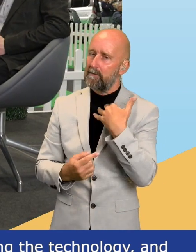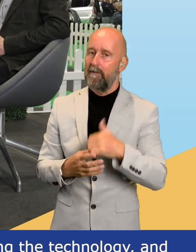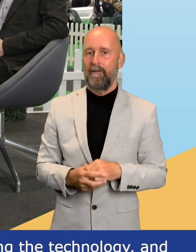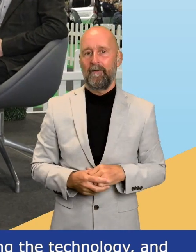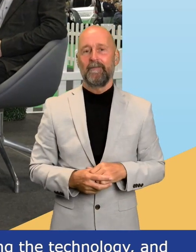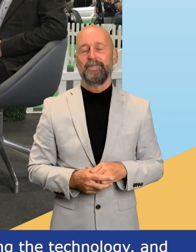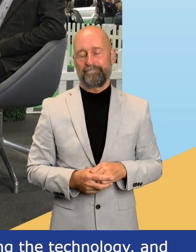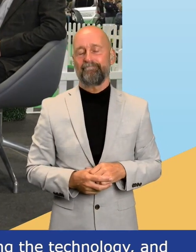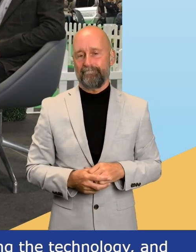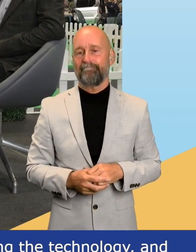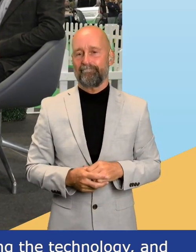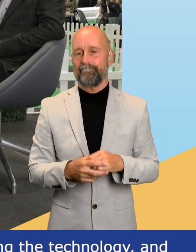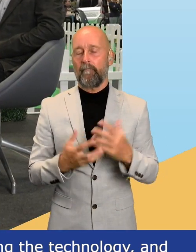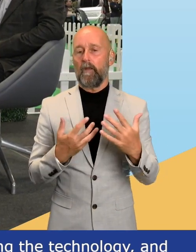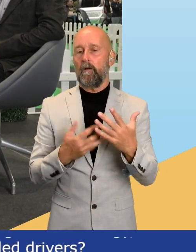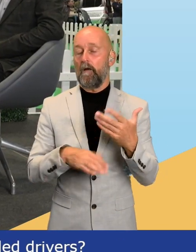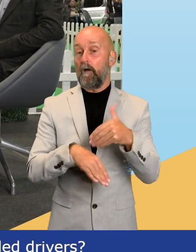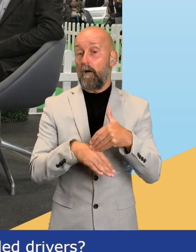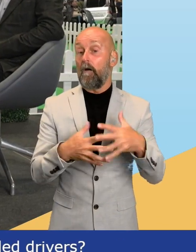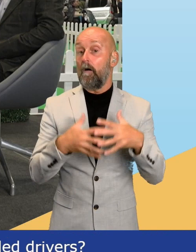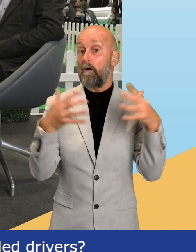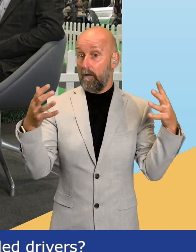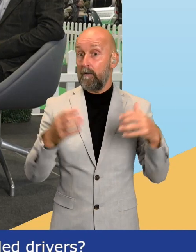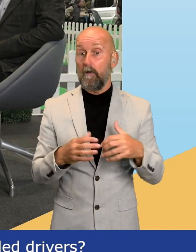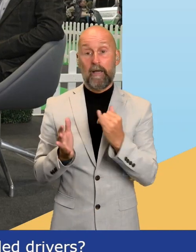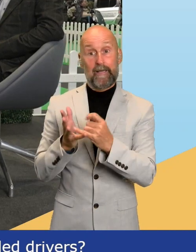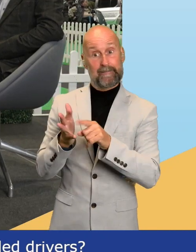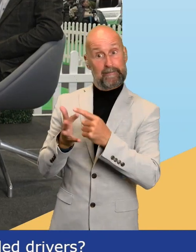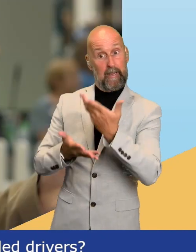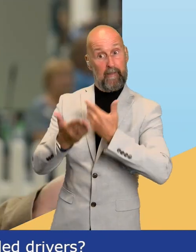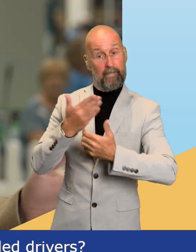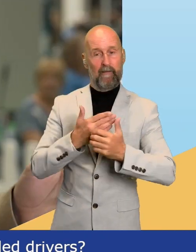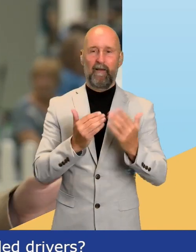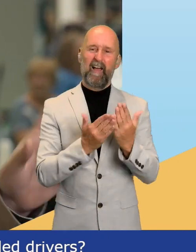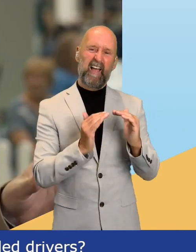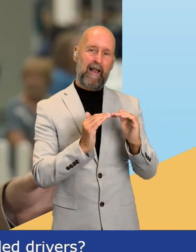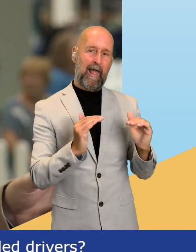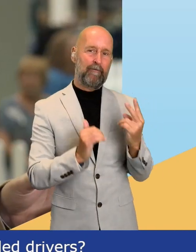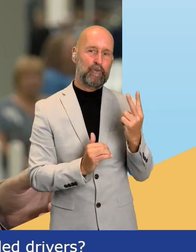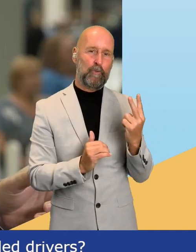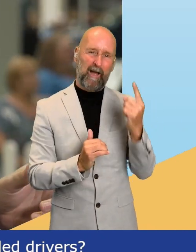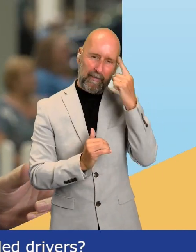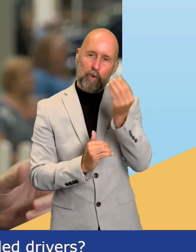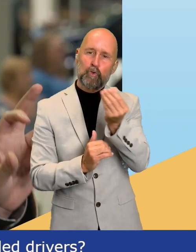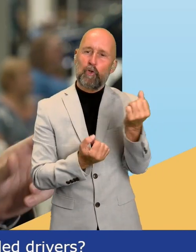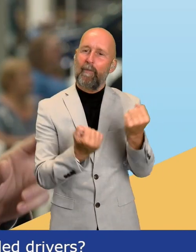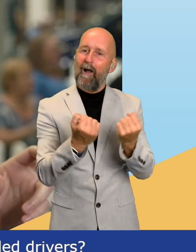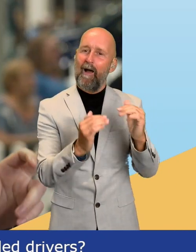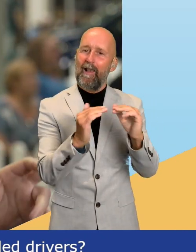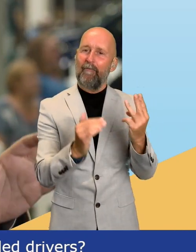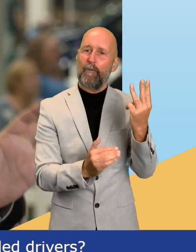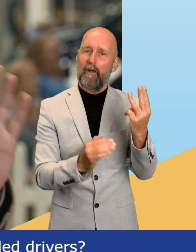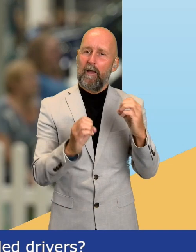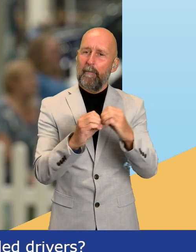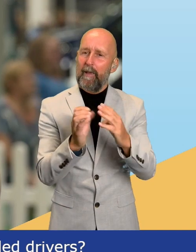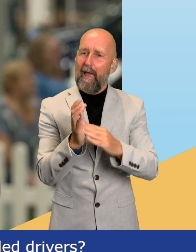I think the implications are huge. Because as Steve says, currently, we're at level 2. I think there might even be a couple of level 3 cars, but not in this country. I think there's maybe a BMW